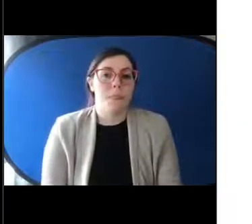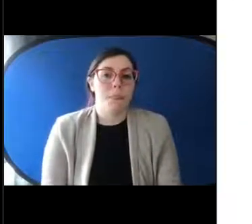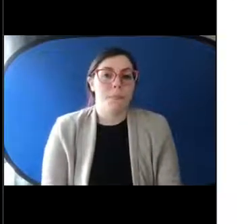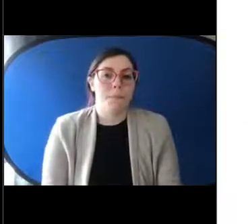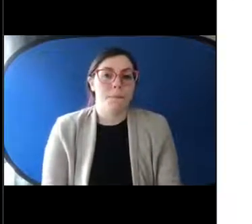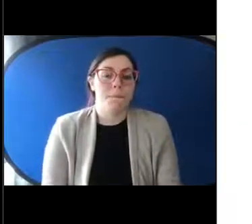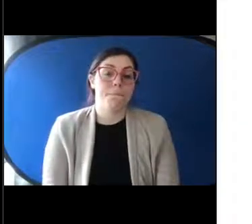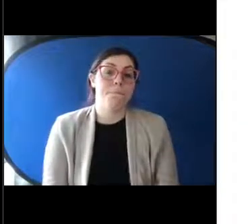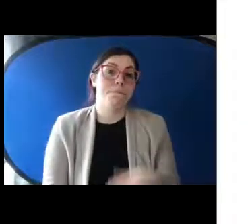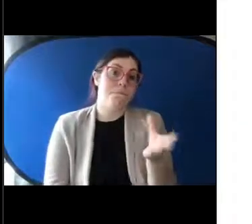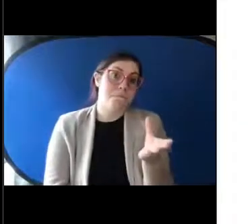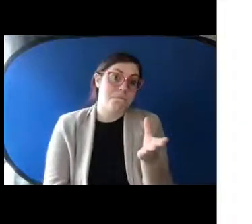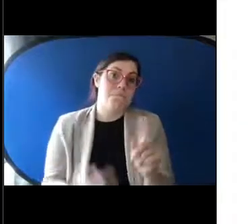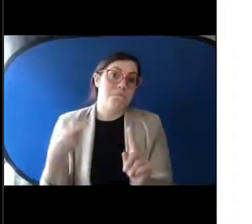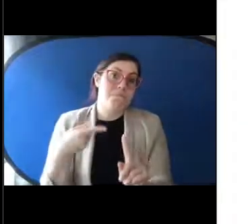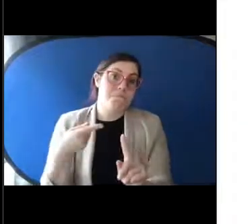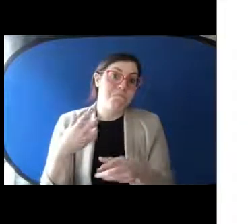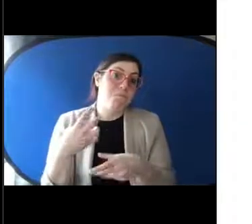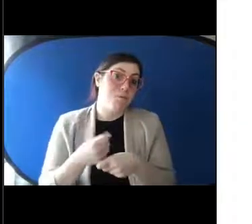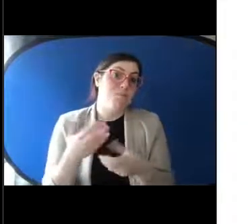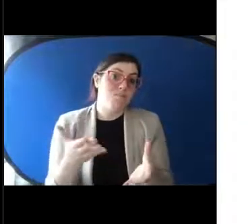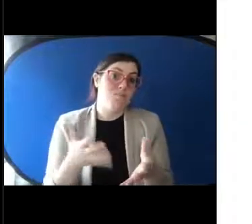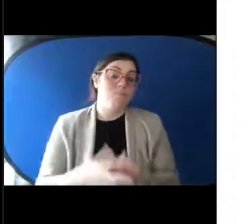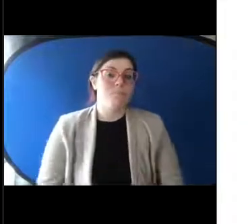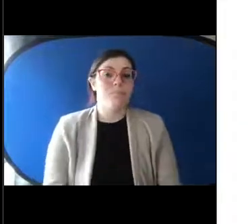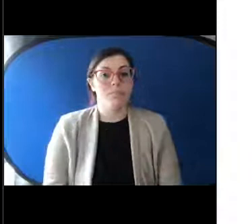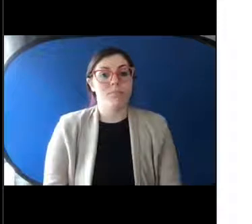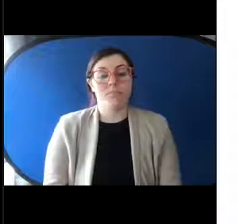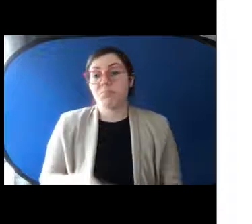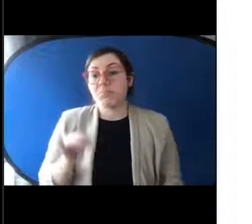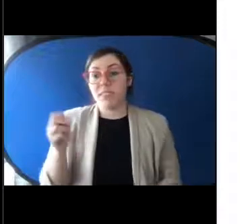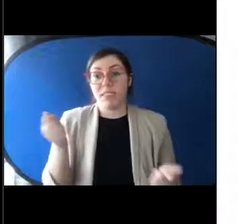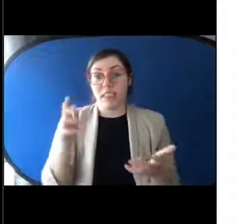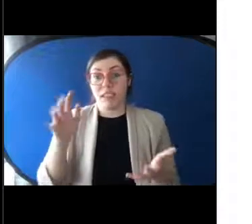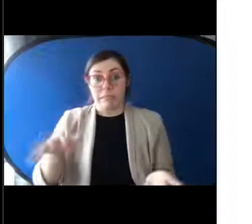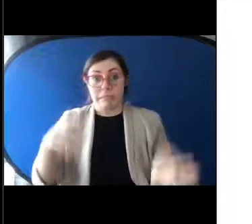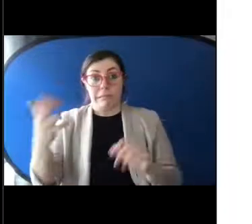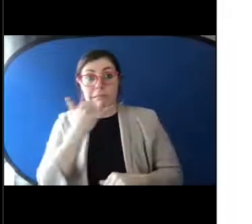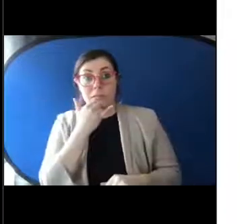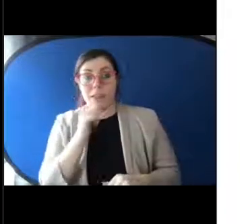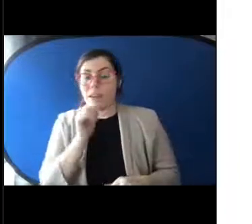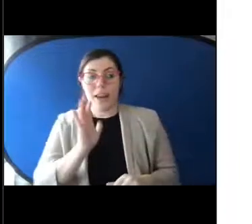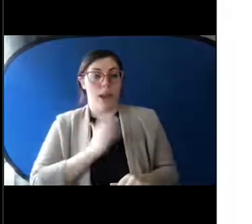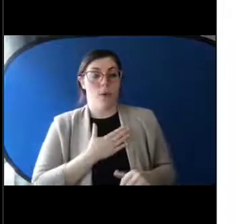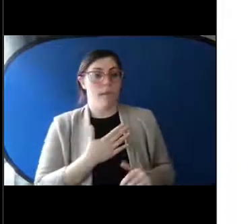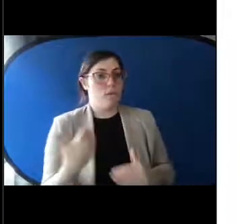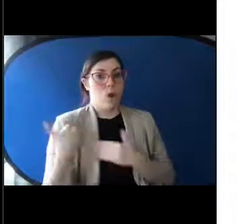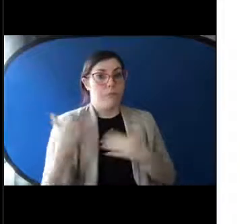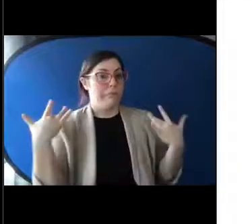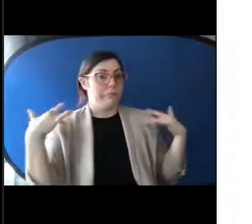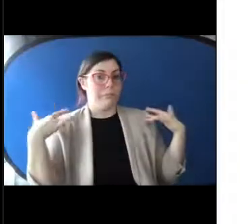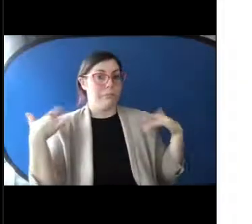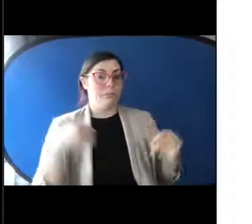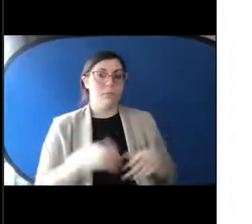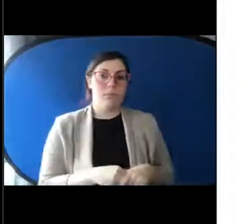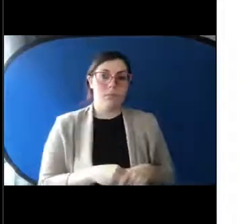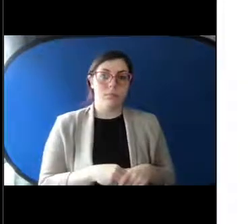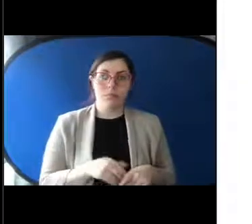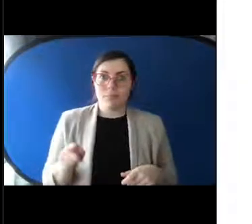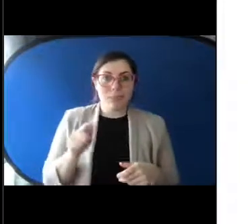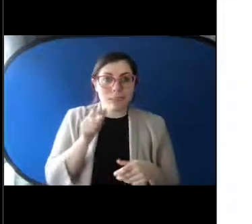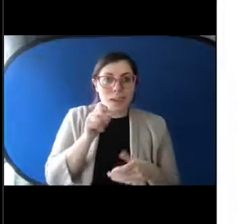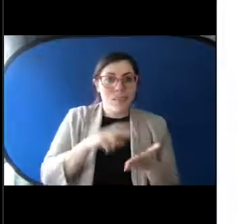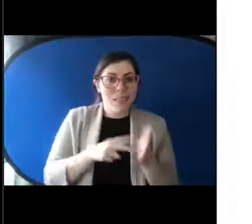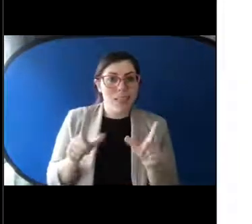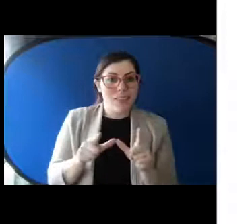this is basically what it says. If anything goes wrong, it's not our fault. Now, that's not a license. What they were